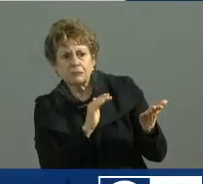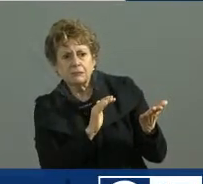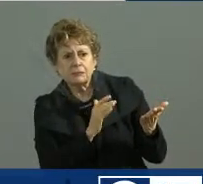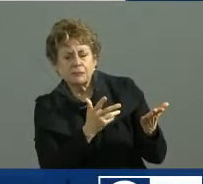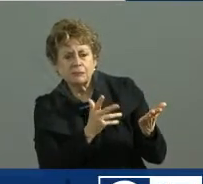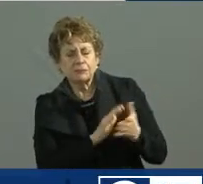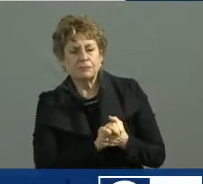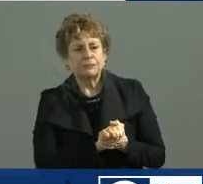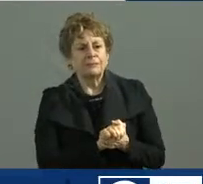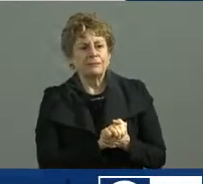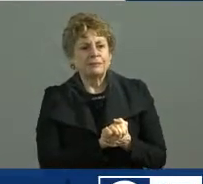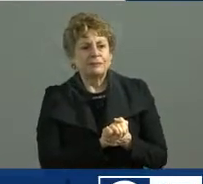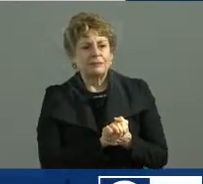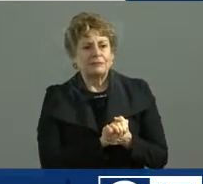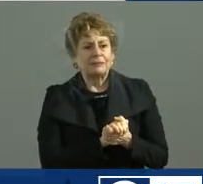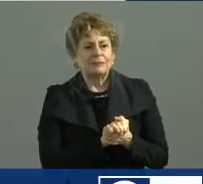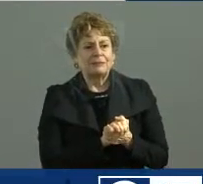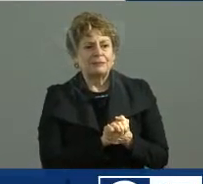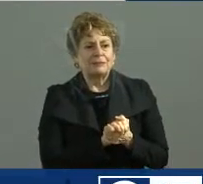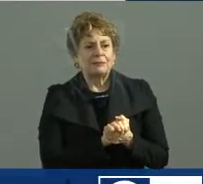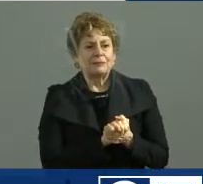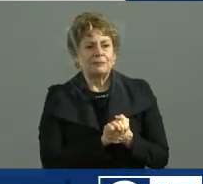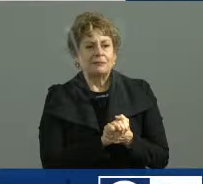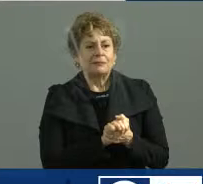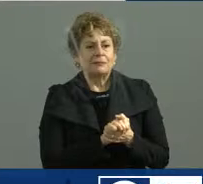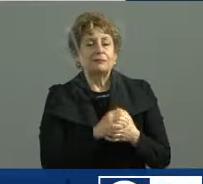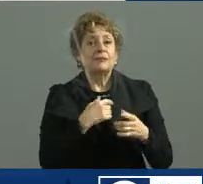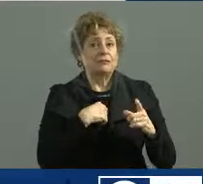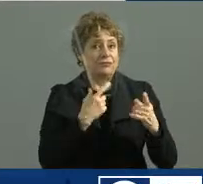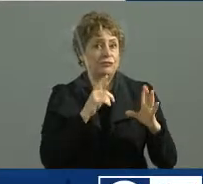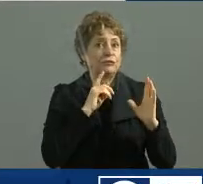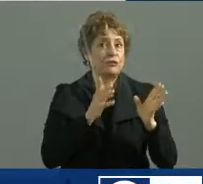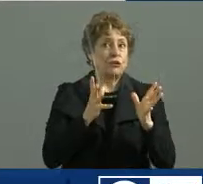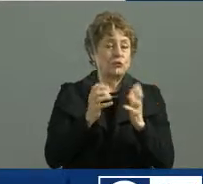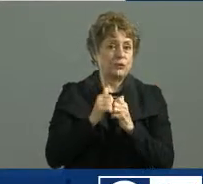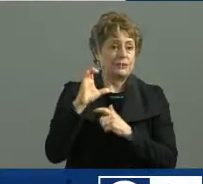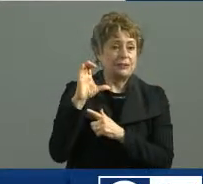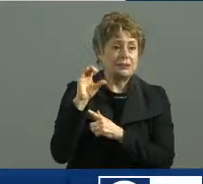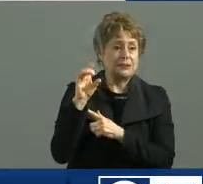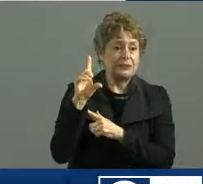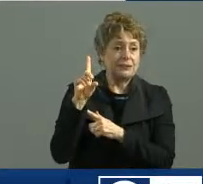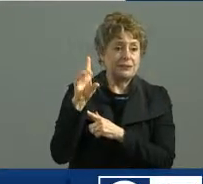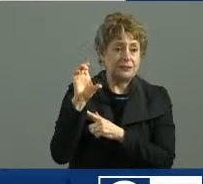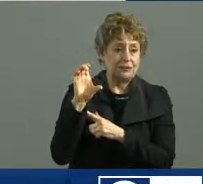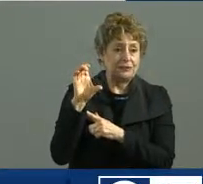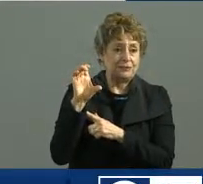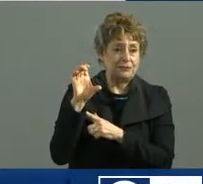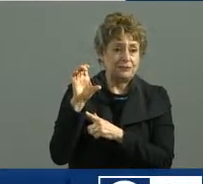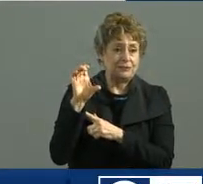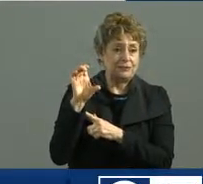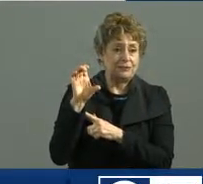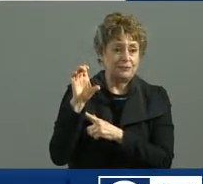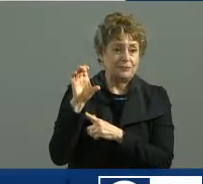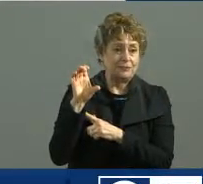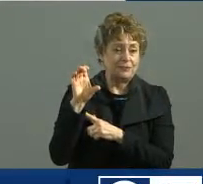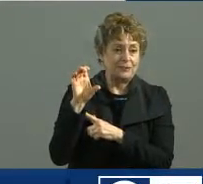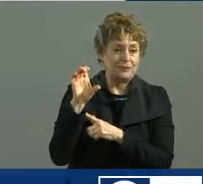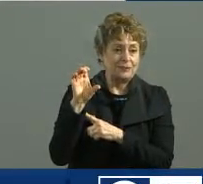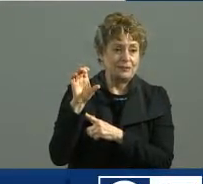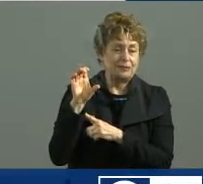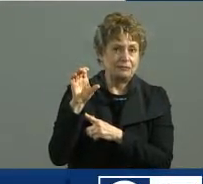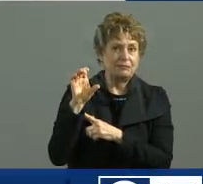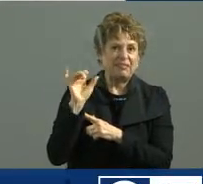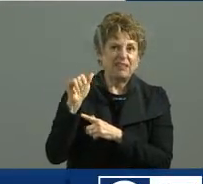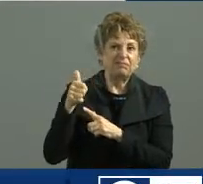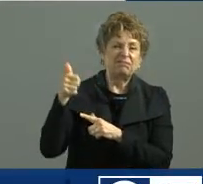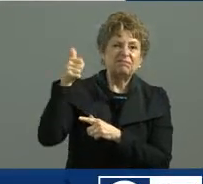We do talk with CDC and General Perna on a regular basis. I would say it was a couple weeks